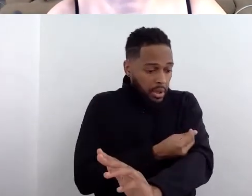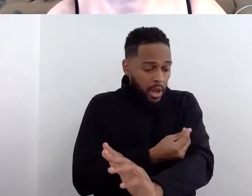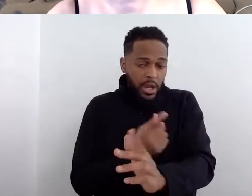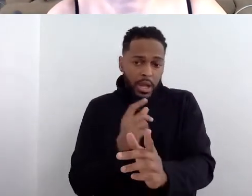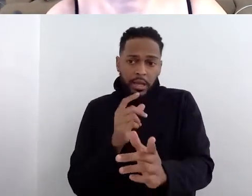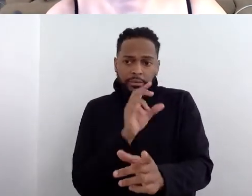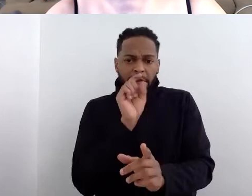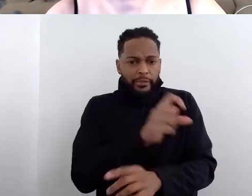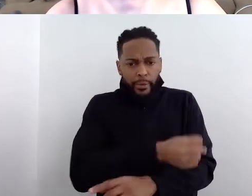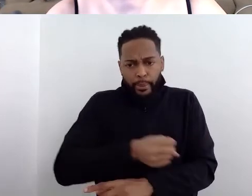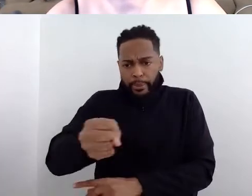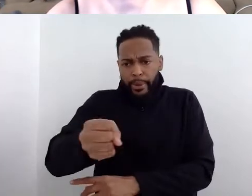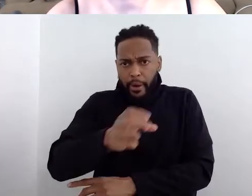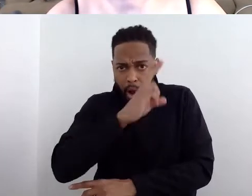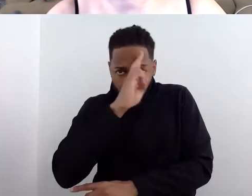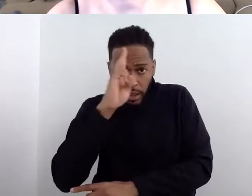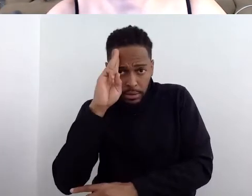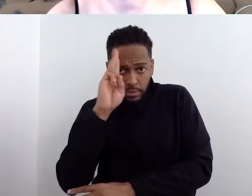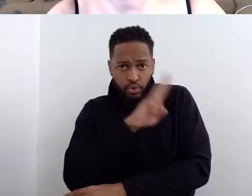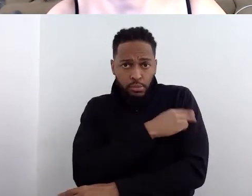home attendants and home care not to come.